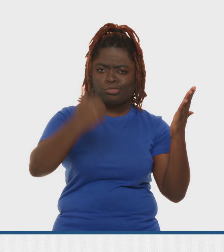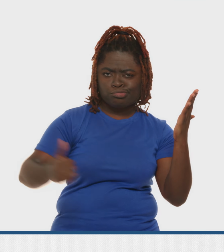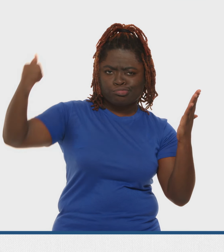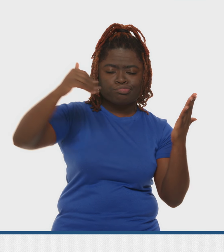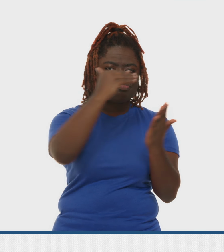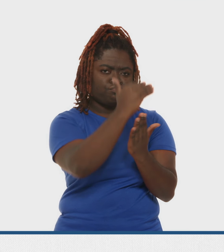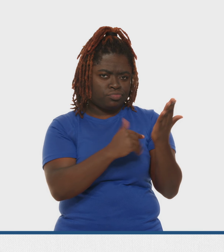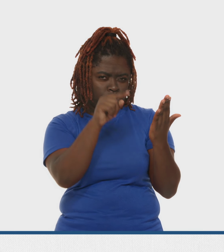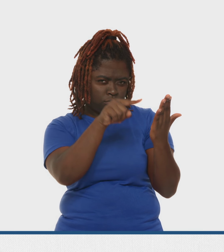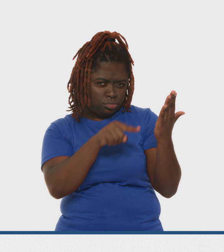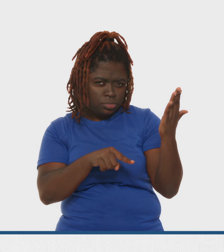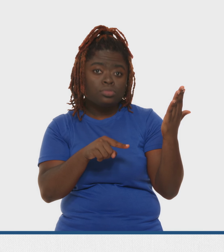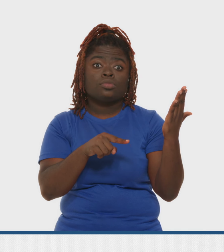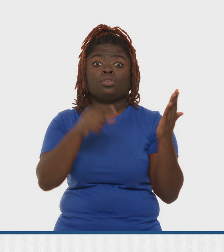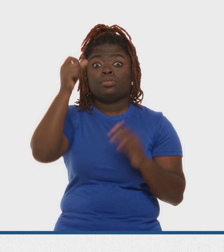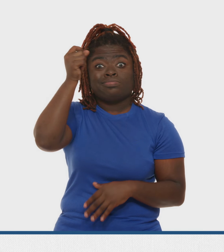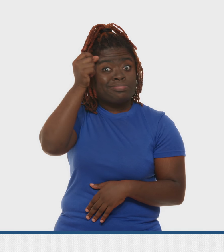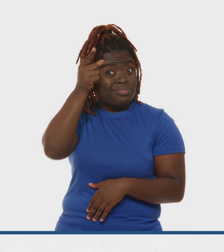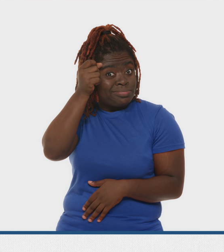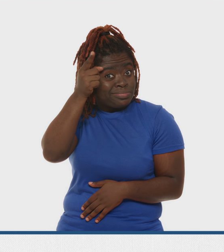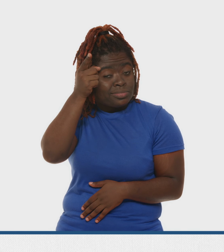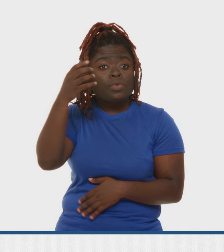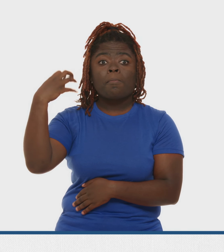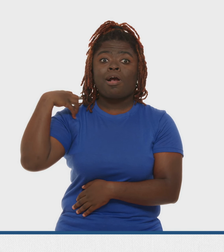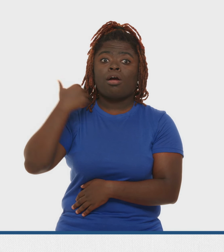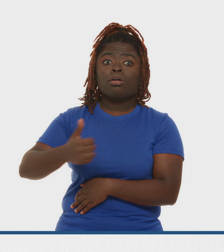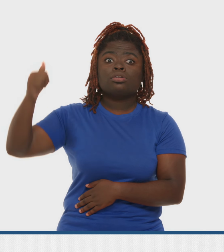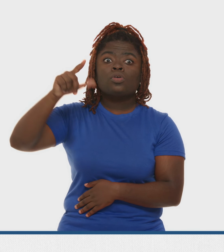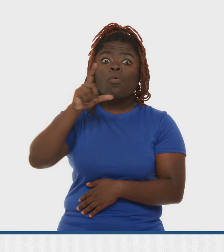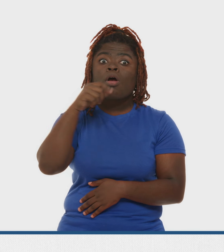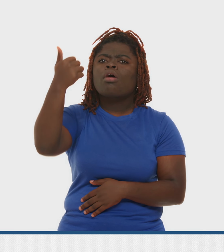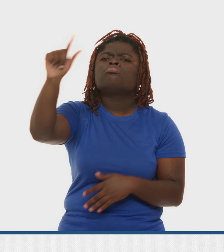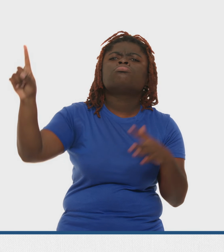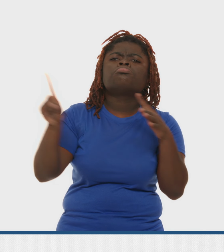enters the form number of the oath administered. Note: the